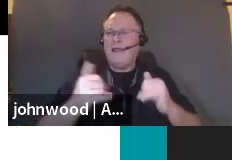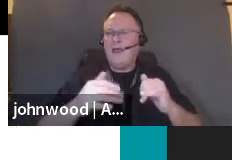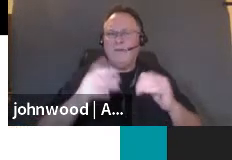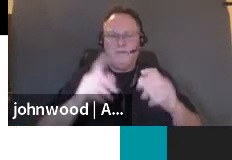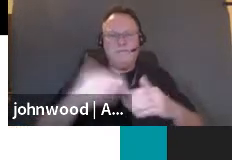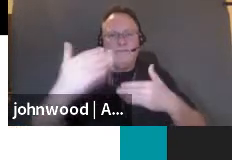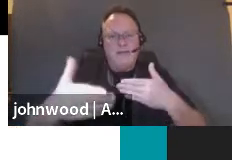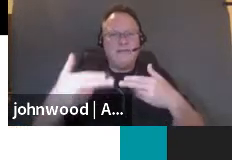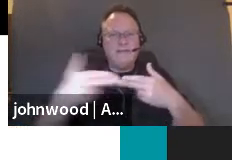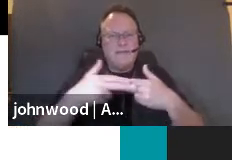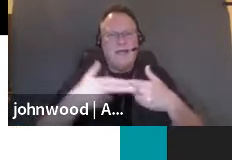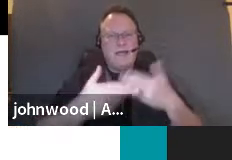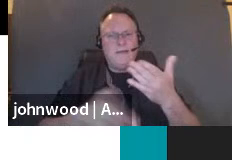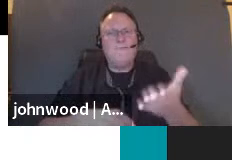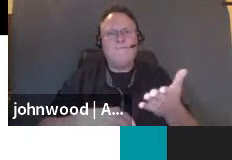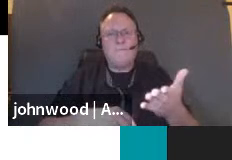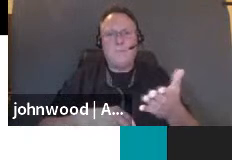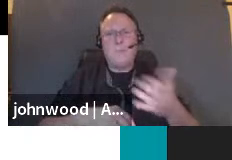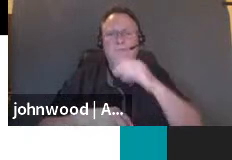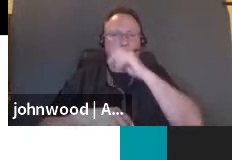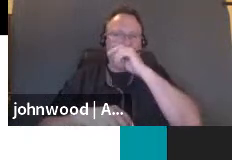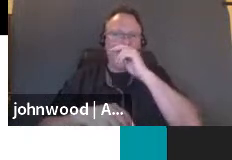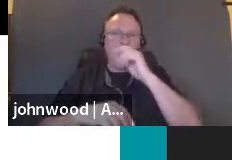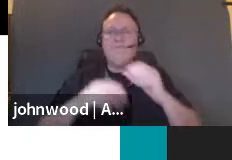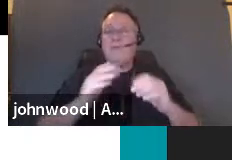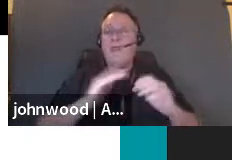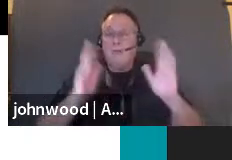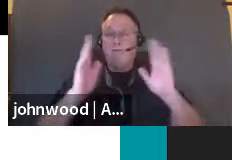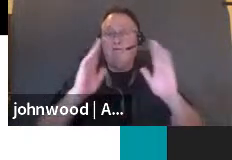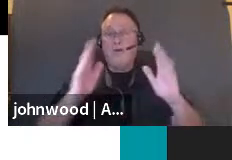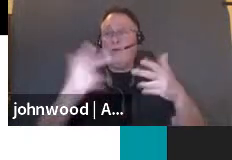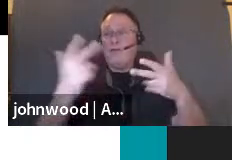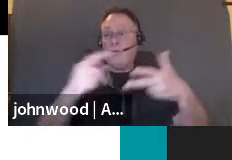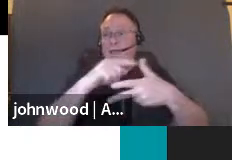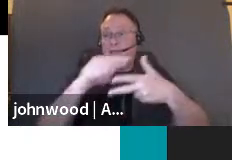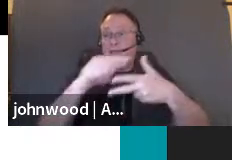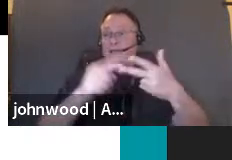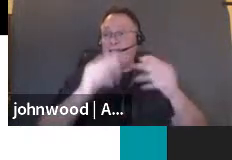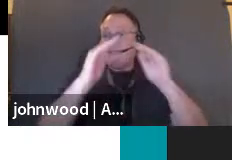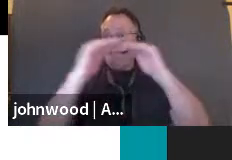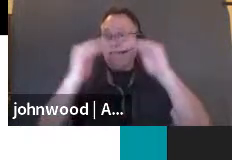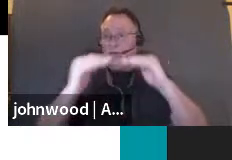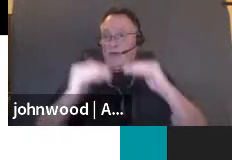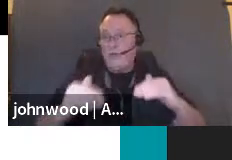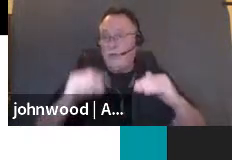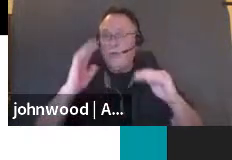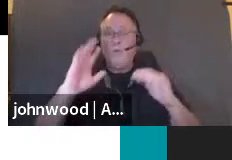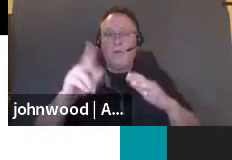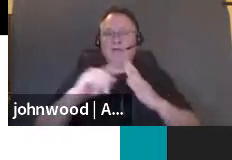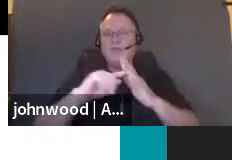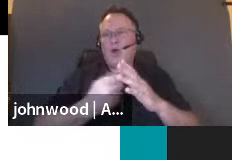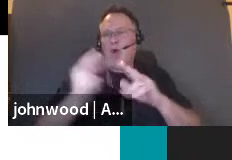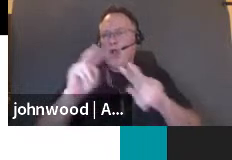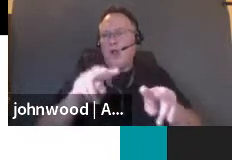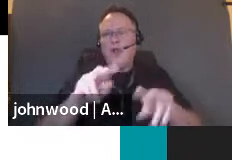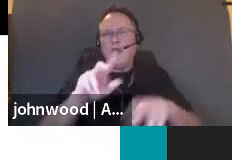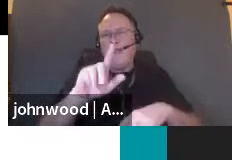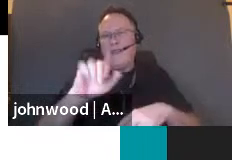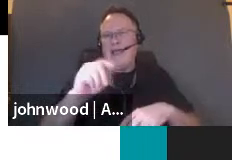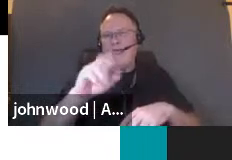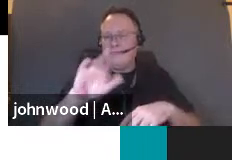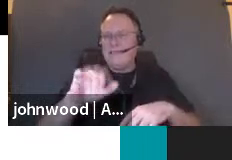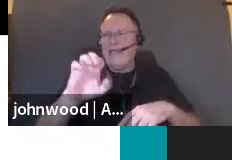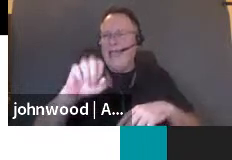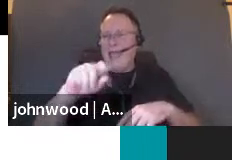please. Our presentation today is three-tiered. We're going to start off by looking at the legacy of inequity